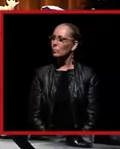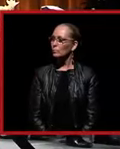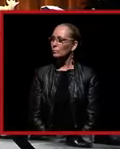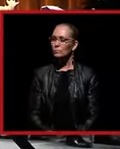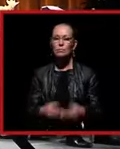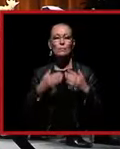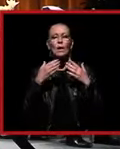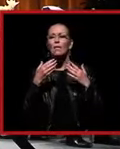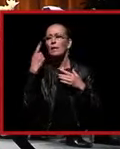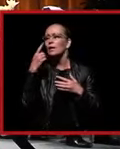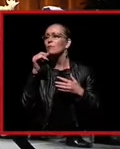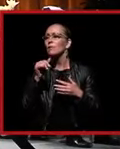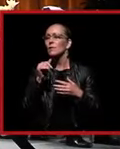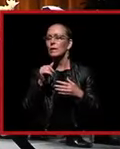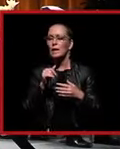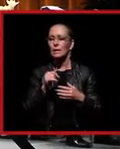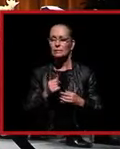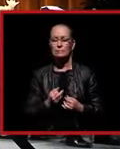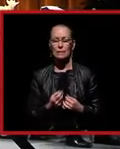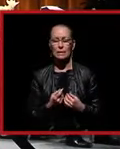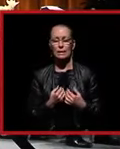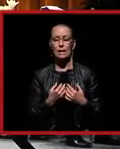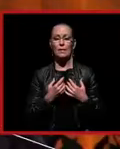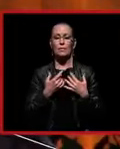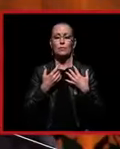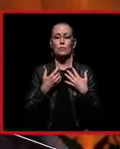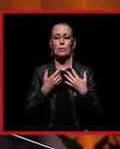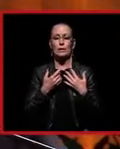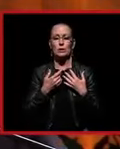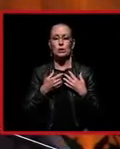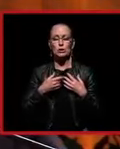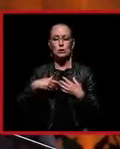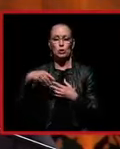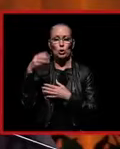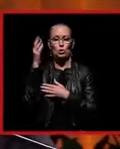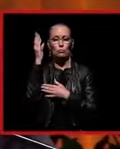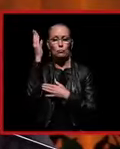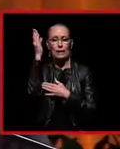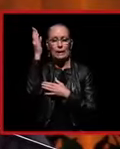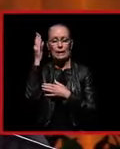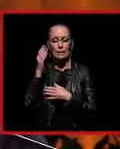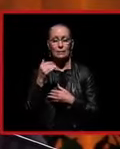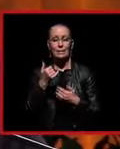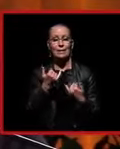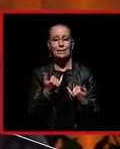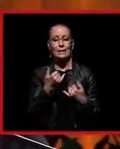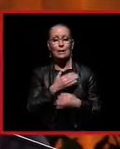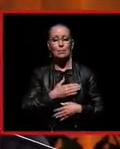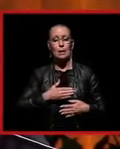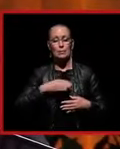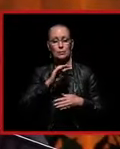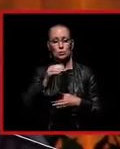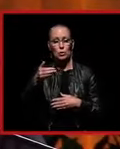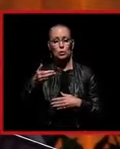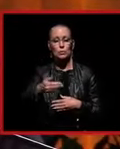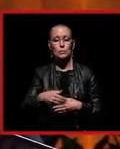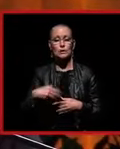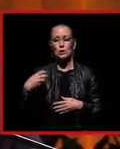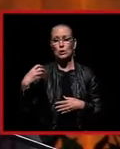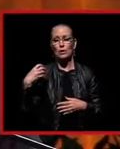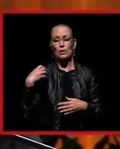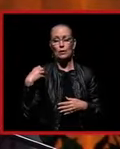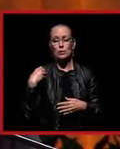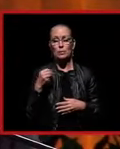Thank you, Naysha, for that inspirational reading. It is now my pleasure to introduce the Chairman of the Board of